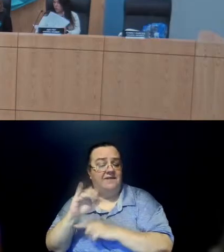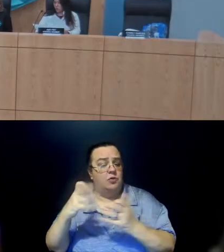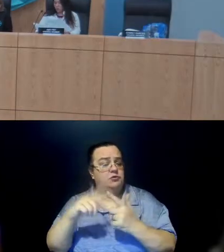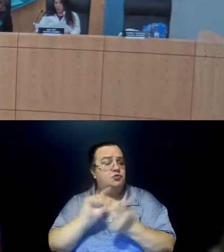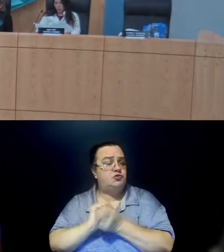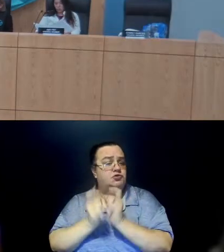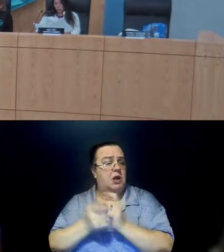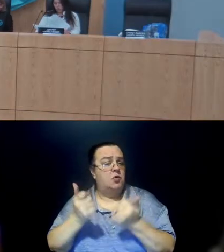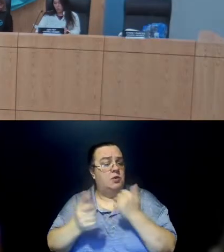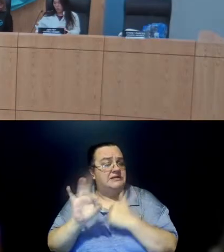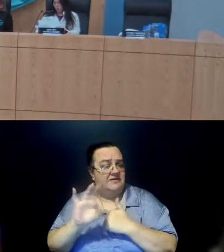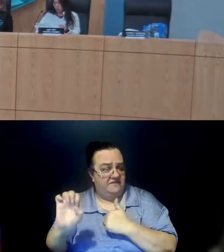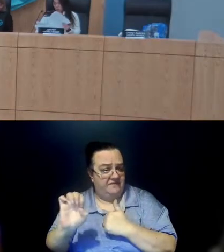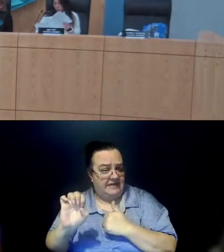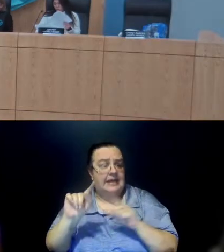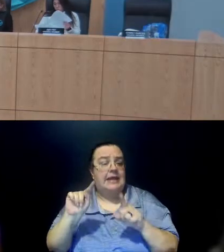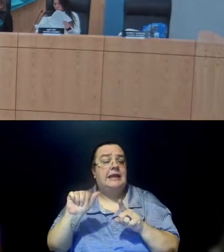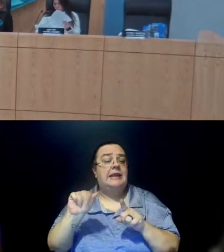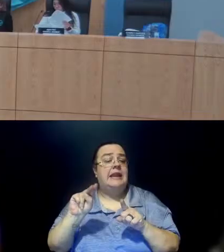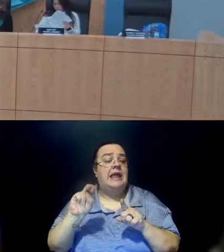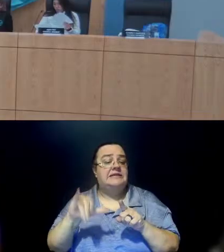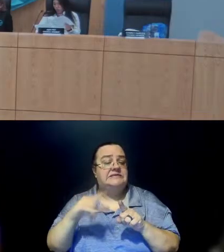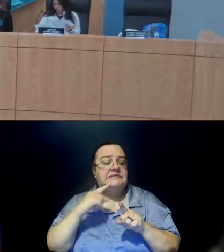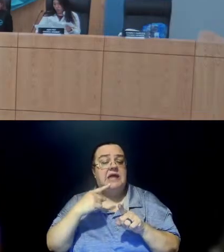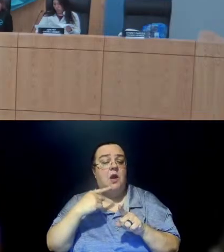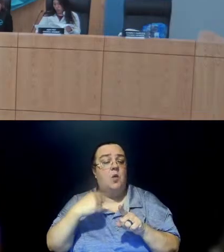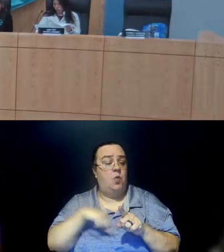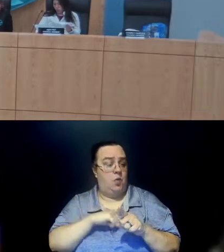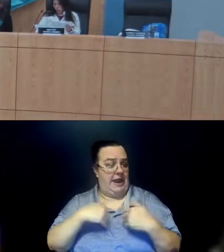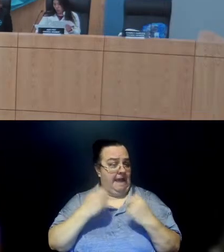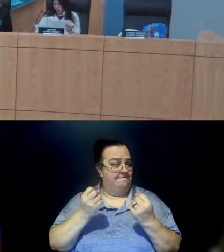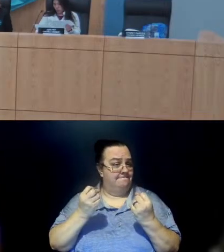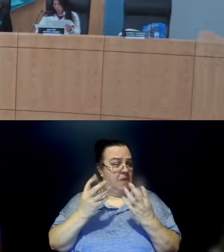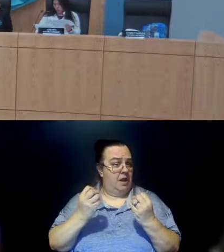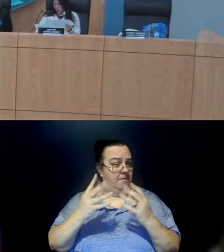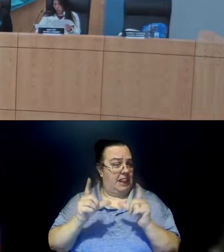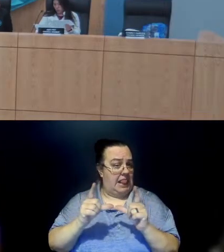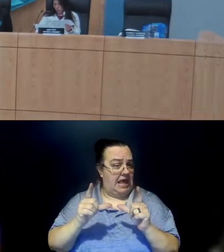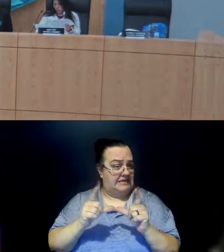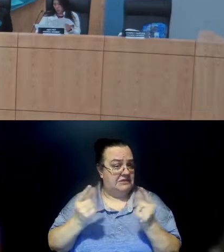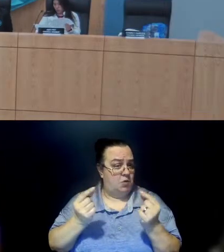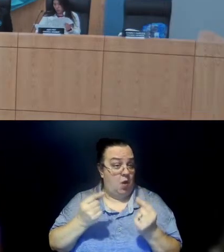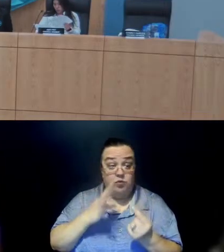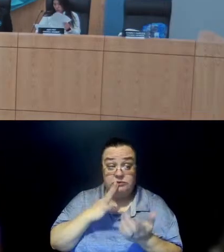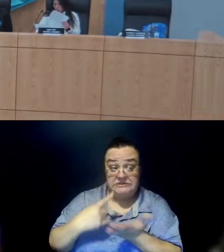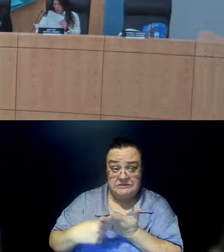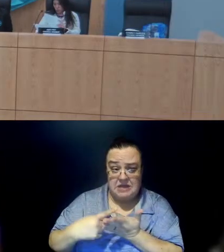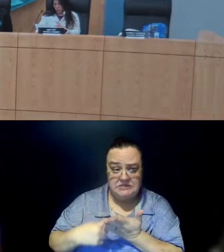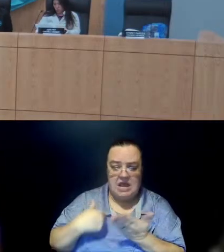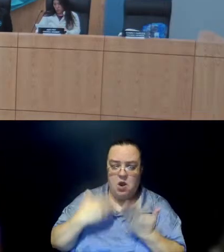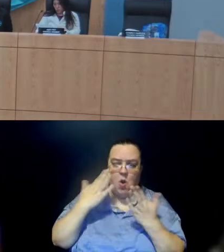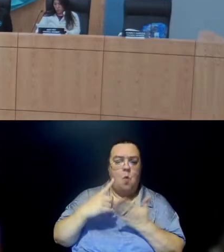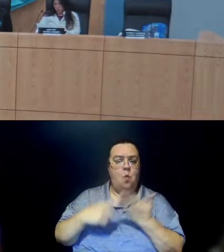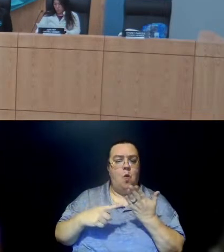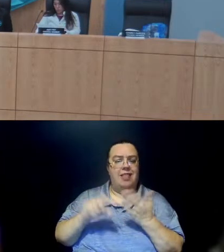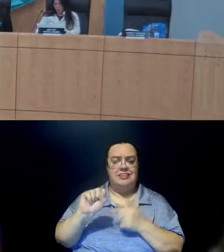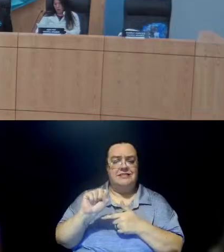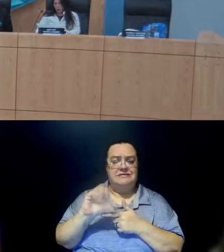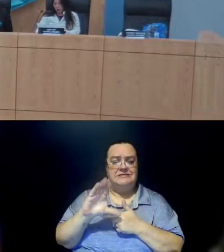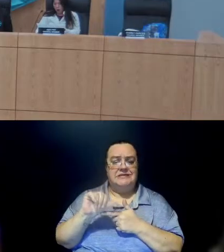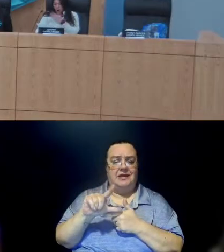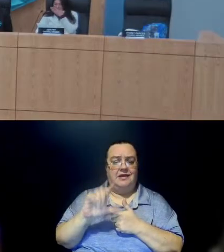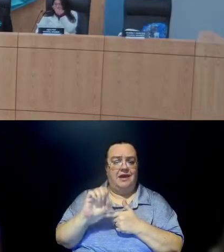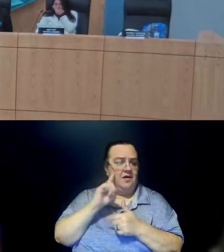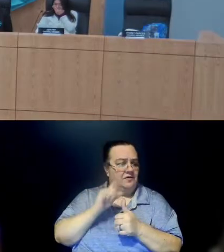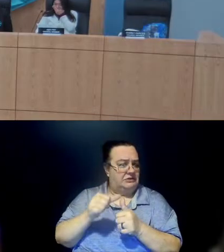Yeah, we had multiple licenses that we discussed. I don't know what the scale of each one is, so I don't have